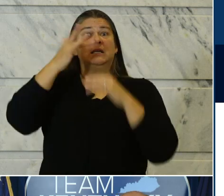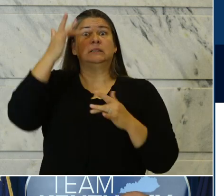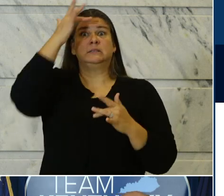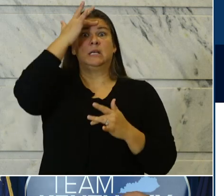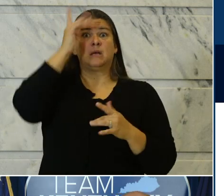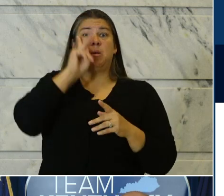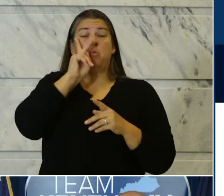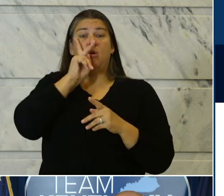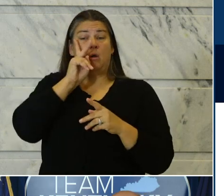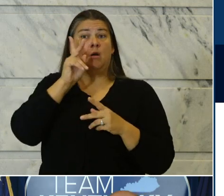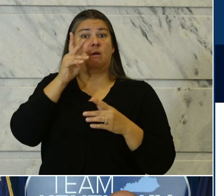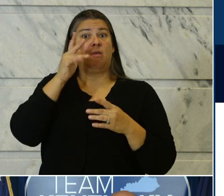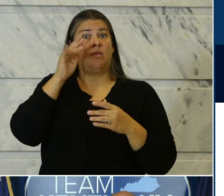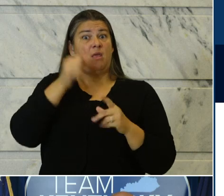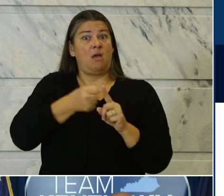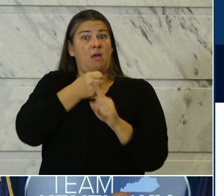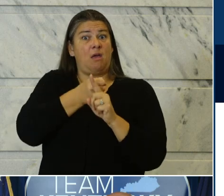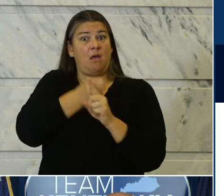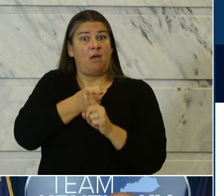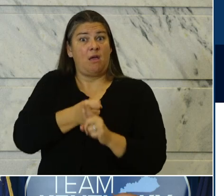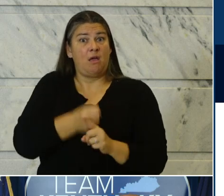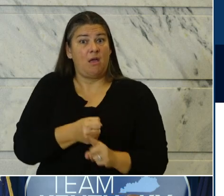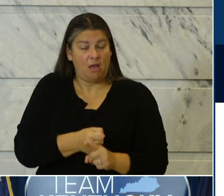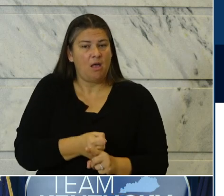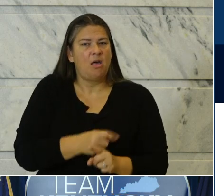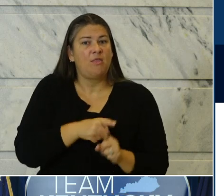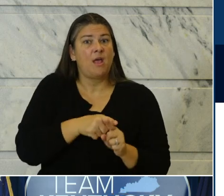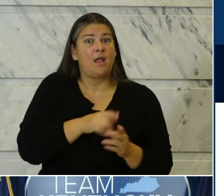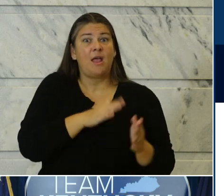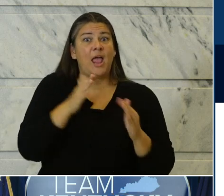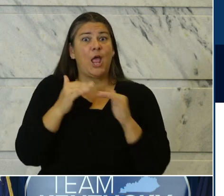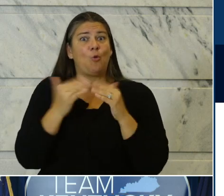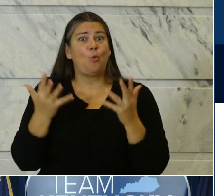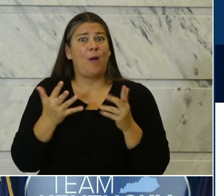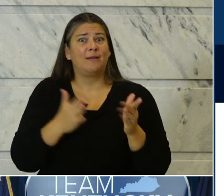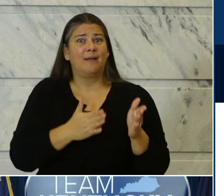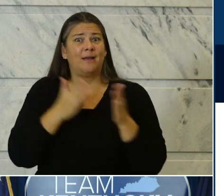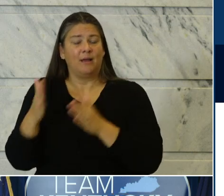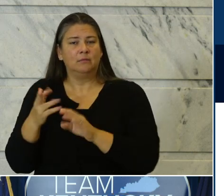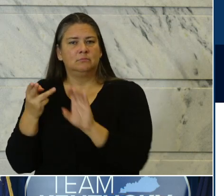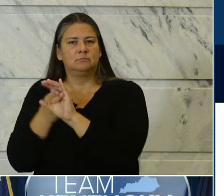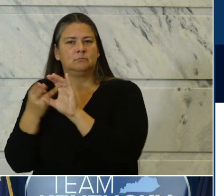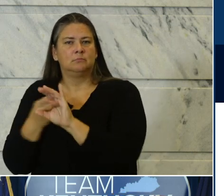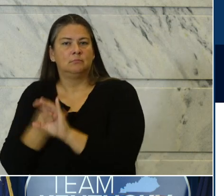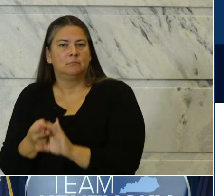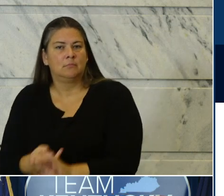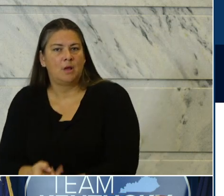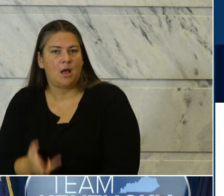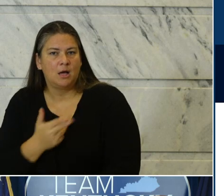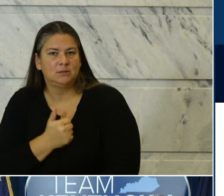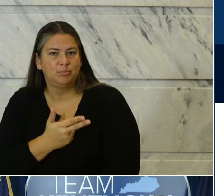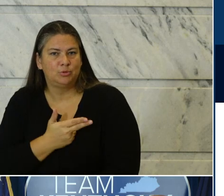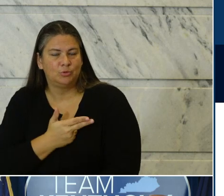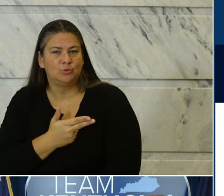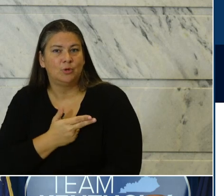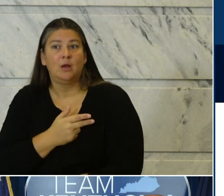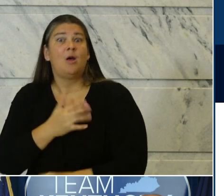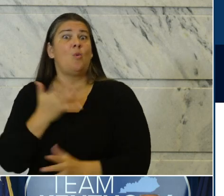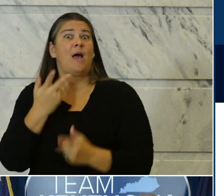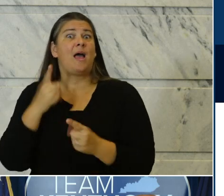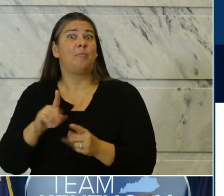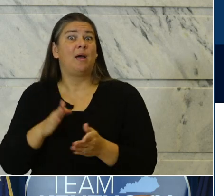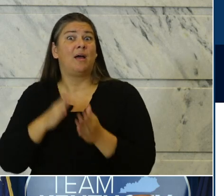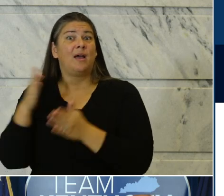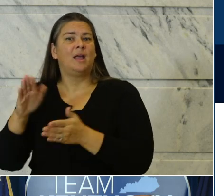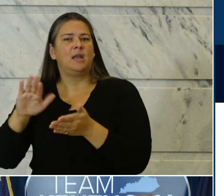after hospitalizations, that's when you can have deaths. And so what I put in here is New York is the red line, who's relatively well controlled.